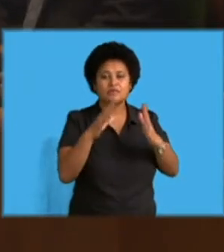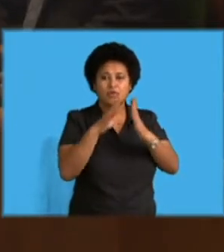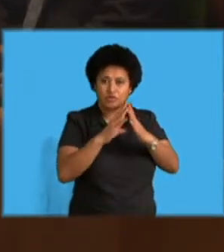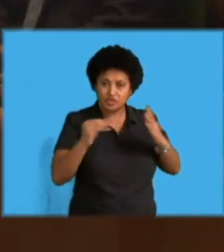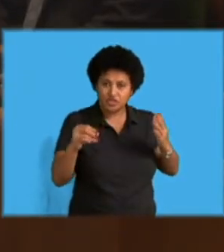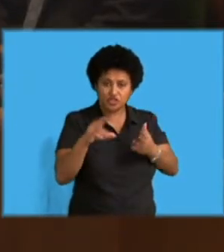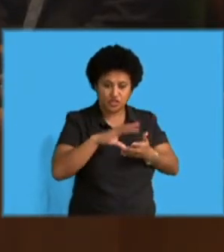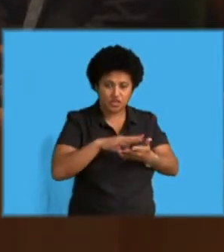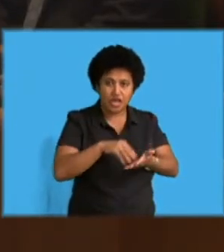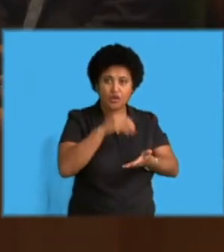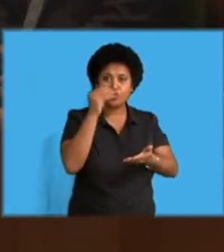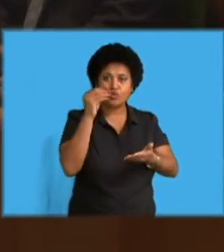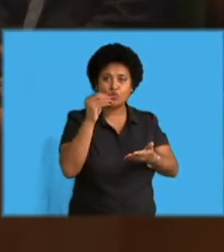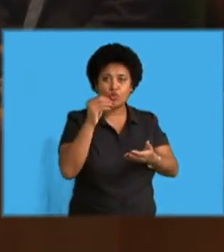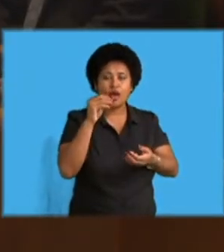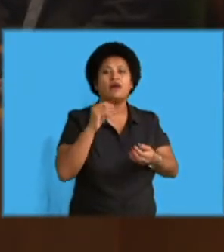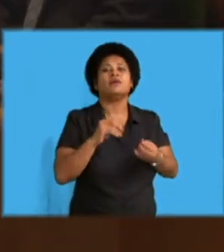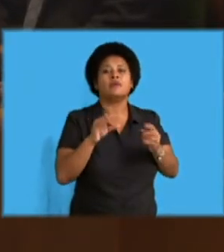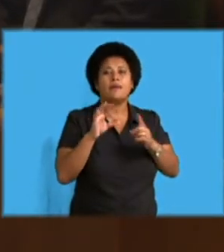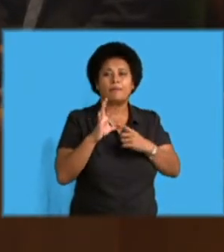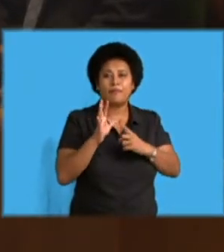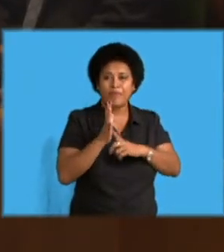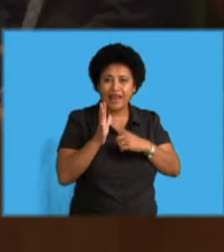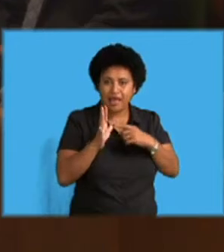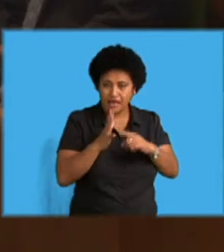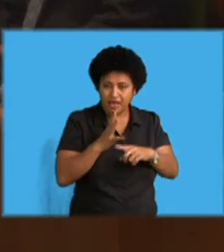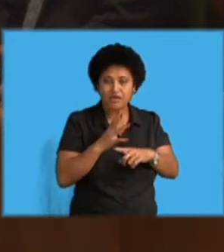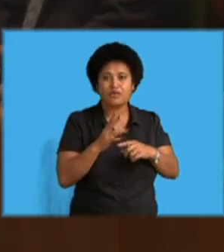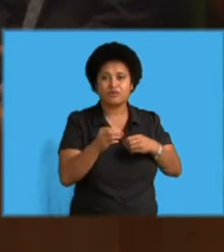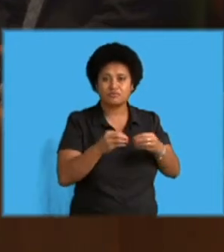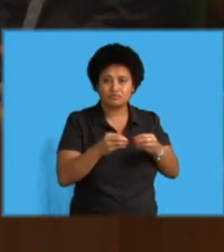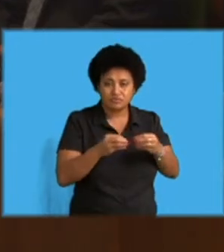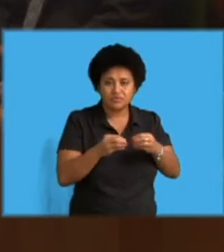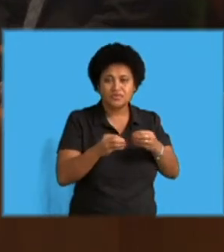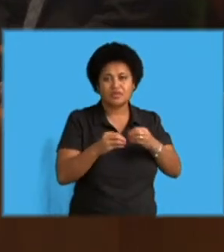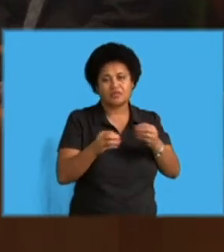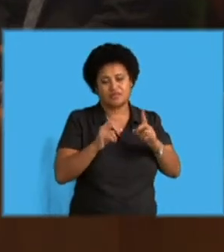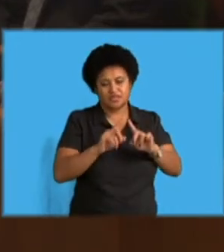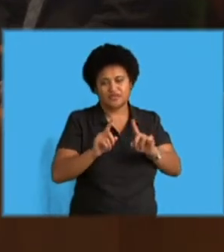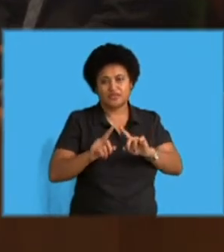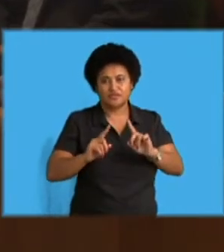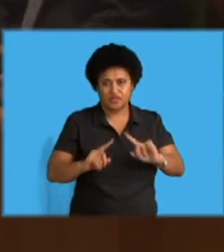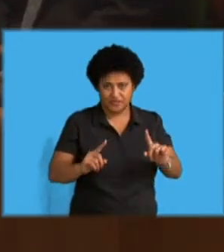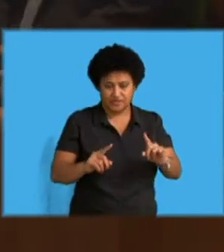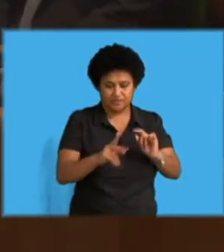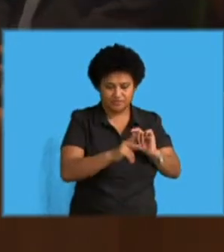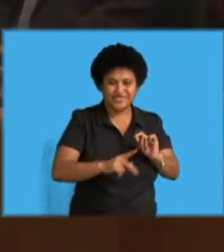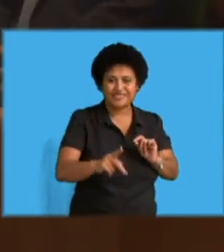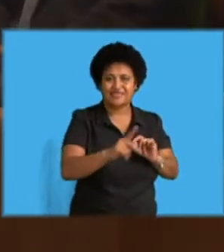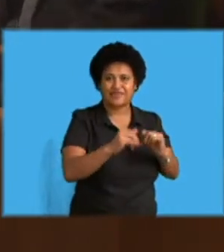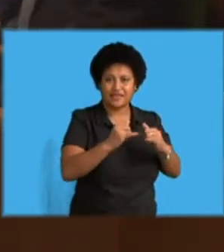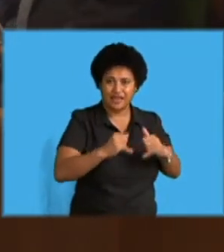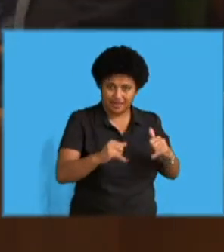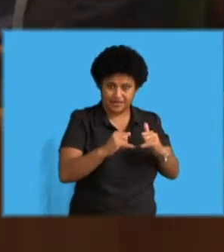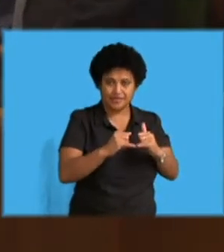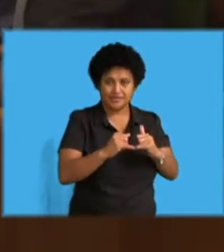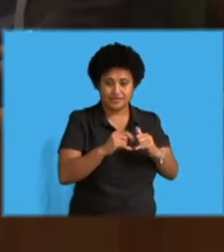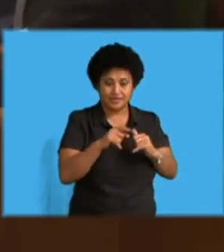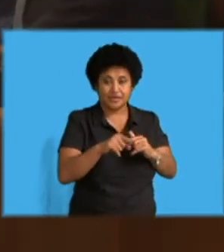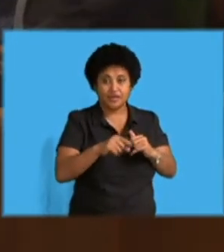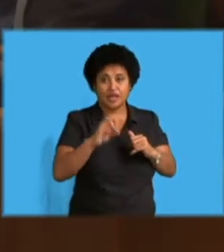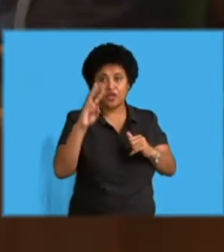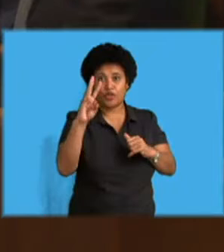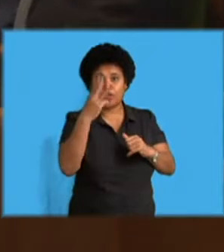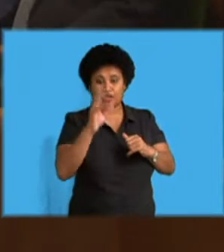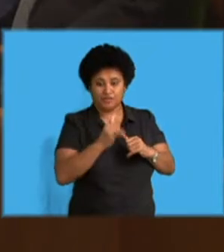Guinea, Republic of Palau, Samoa, Solomon Islands, Timor-Leste, Tonga, Tuvalu and Vanuatu. On the 3rd of May